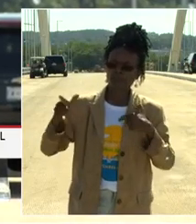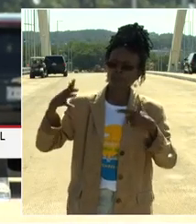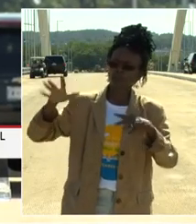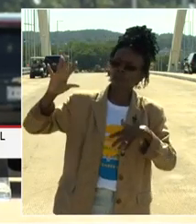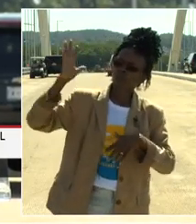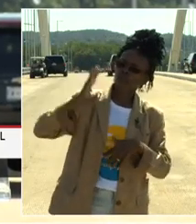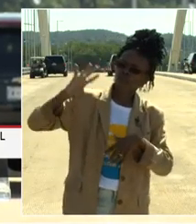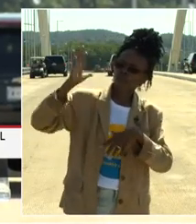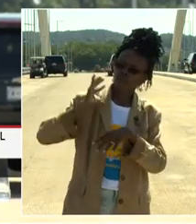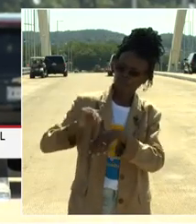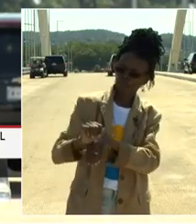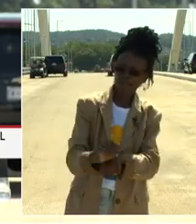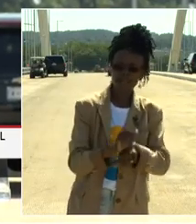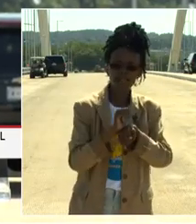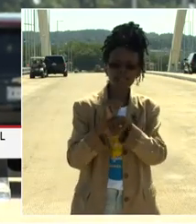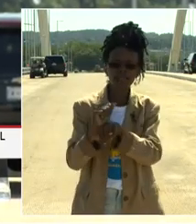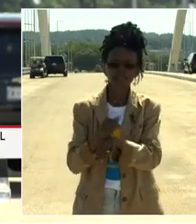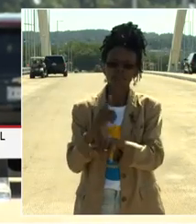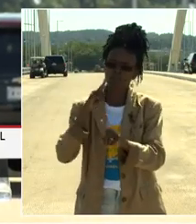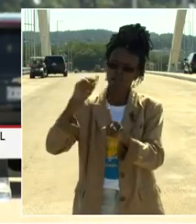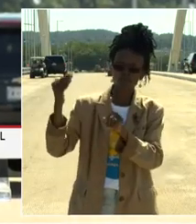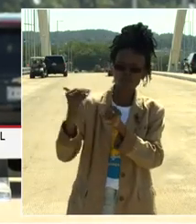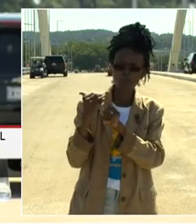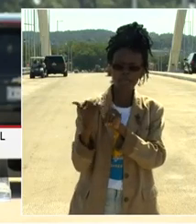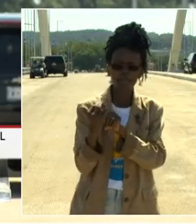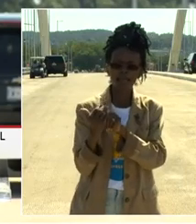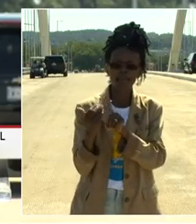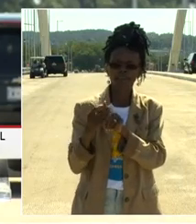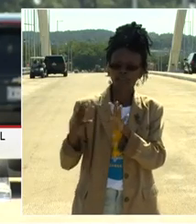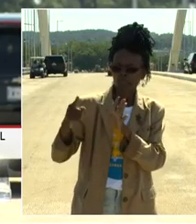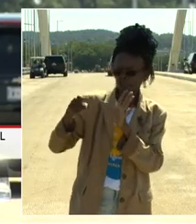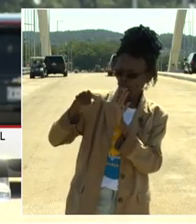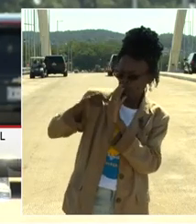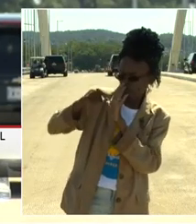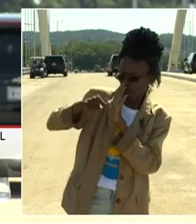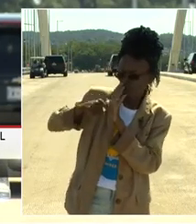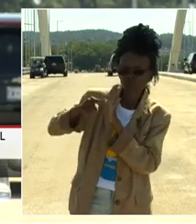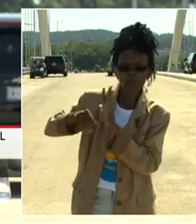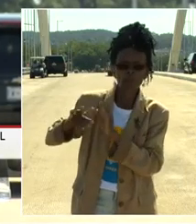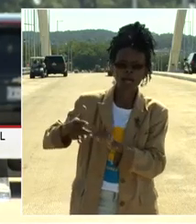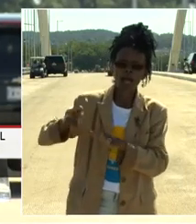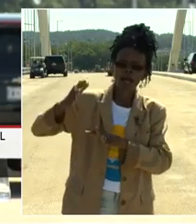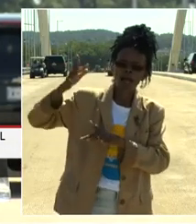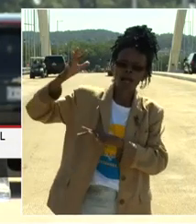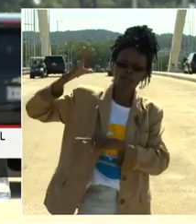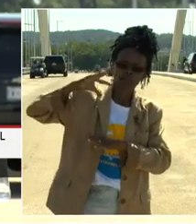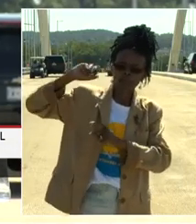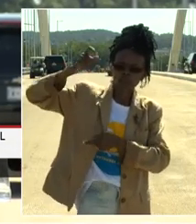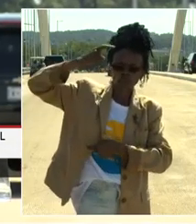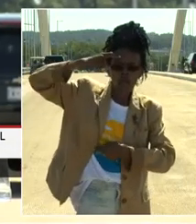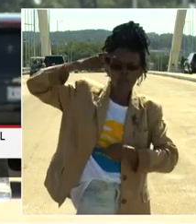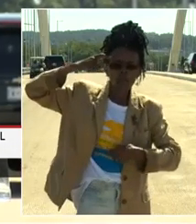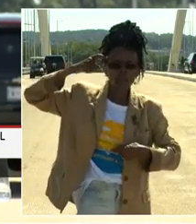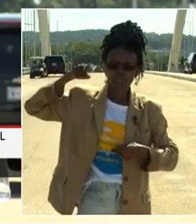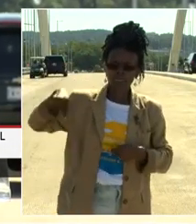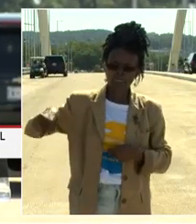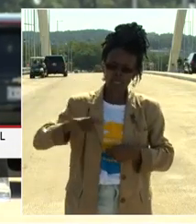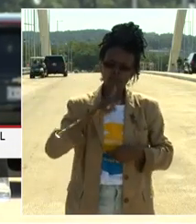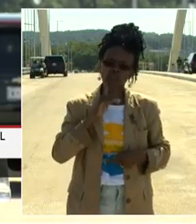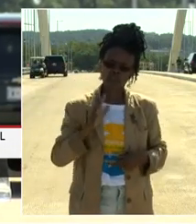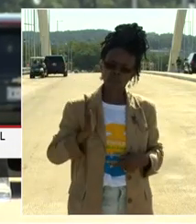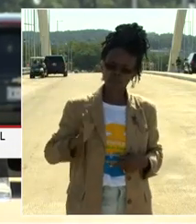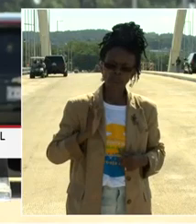murderous reality of our past. His life and the lives of the many enslaved remind us of the